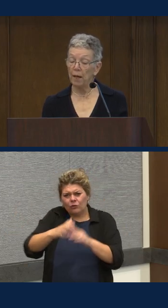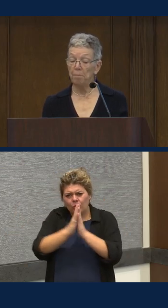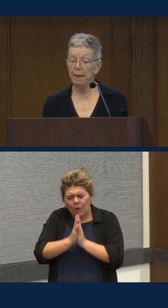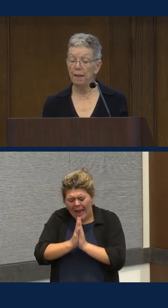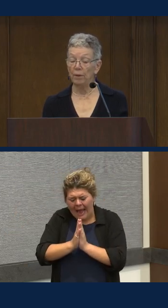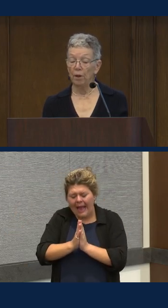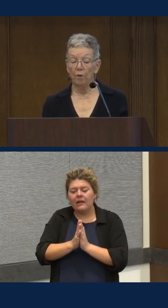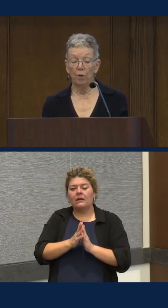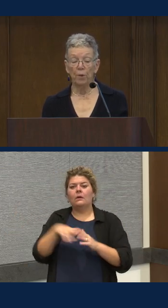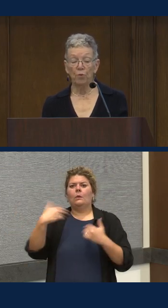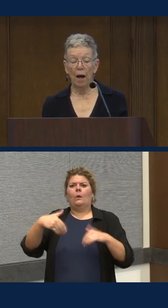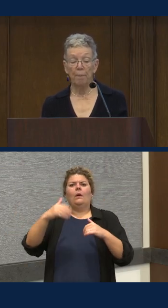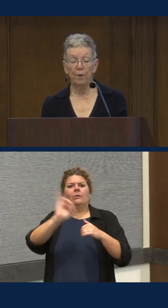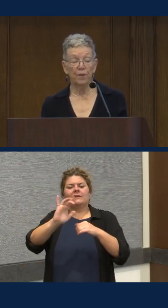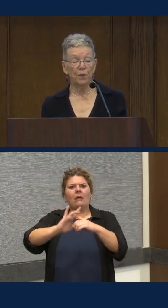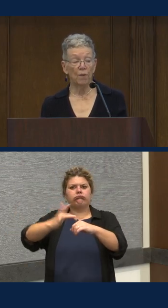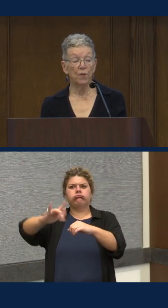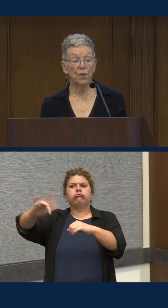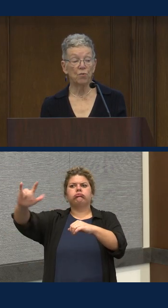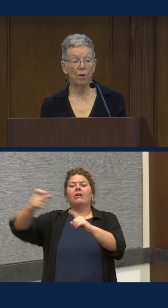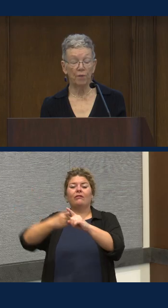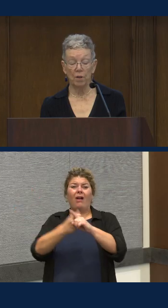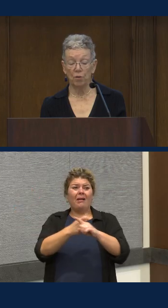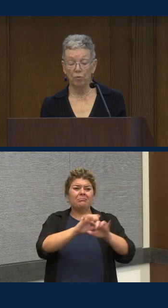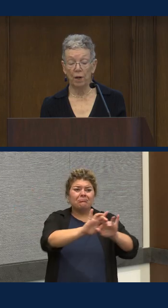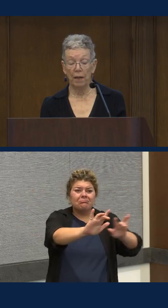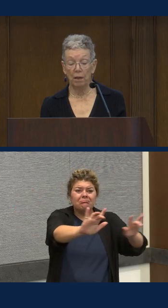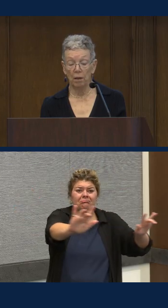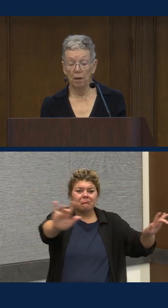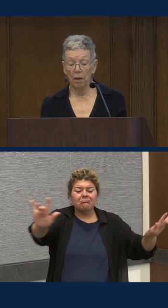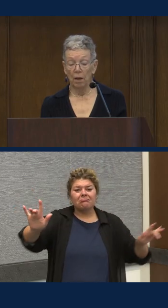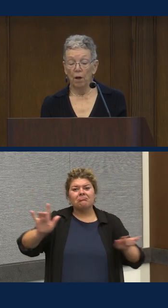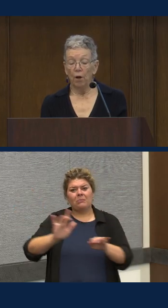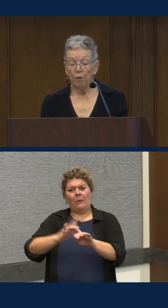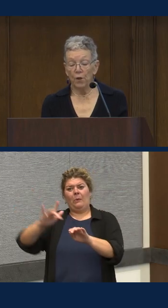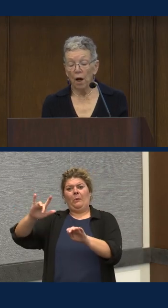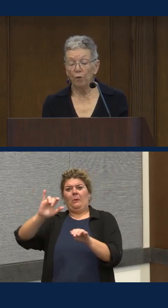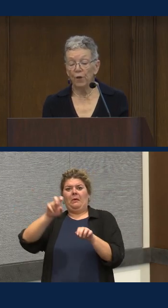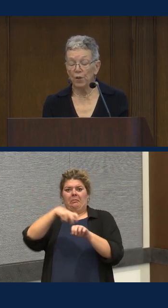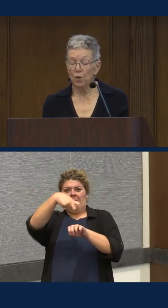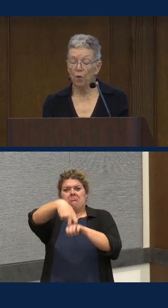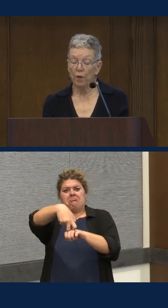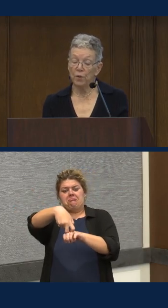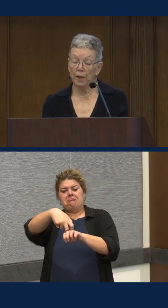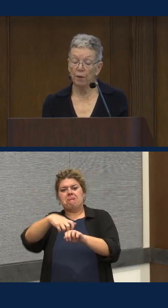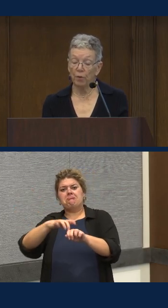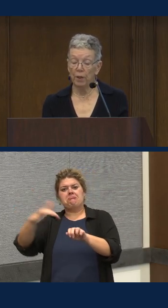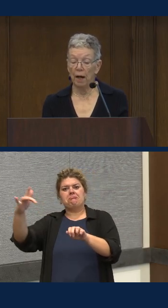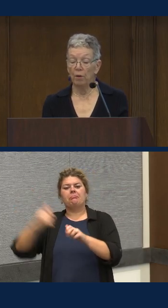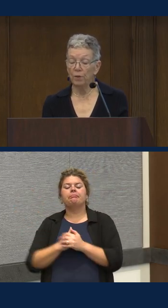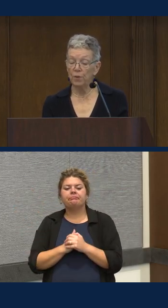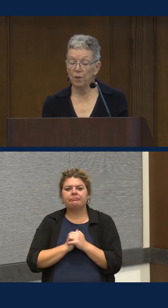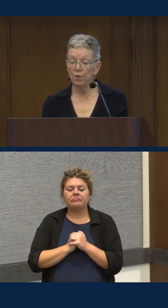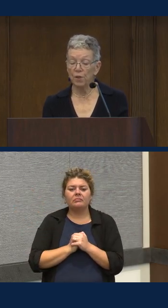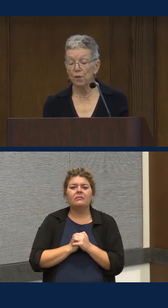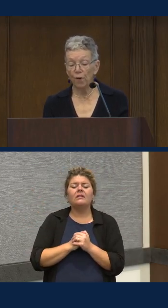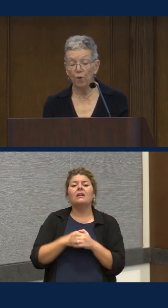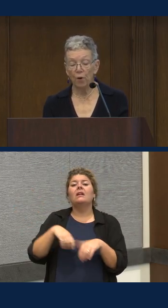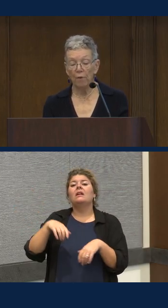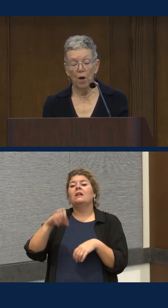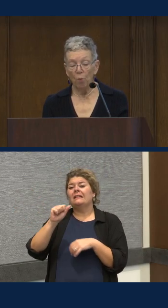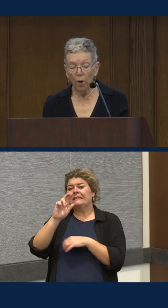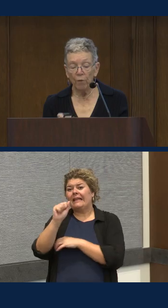forth like a beacon from the drabness of the scruffy terrain. Photography historian Sarah Greenow considers